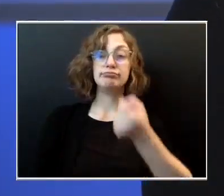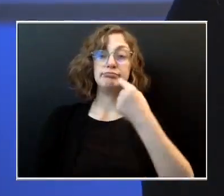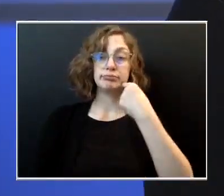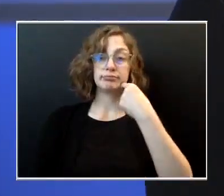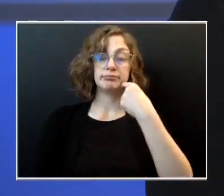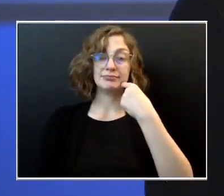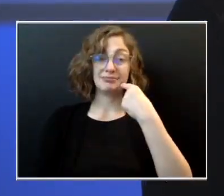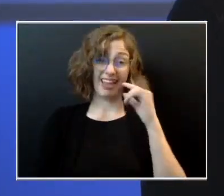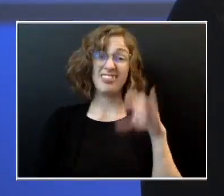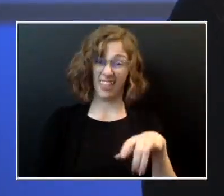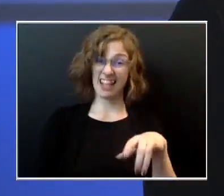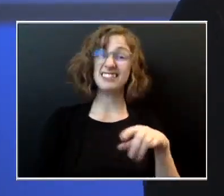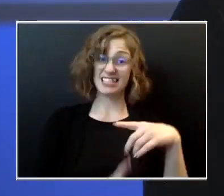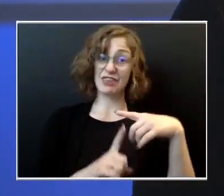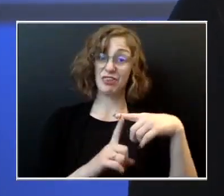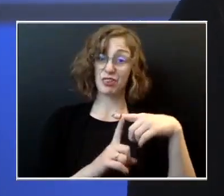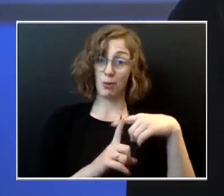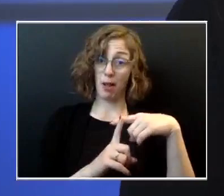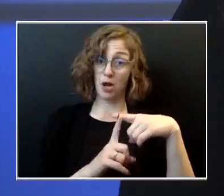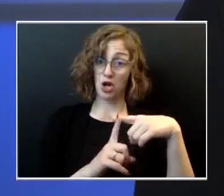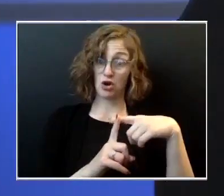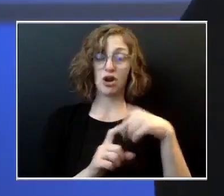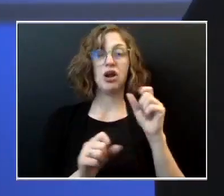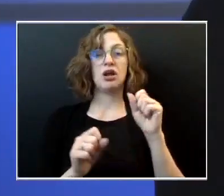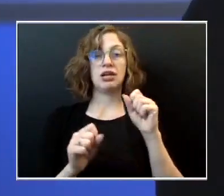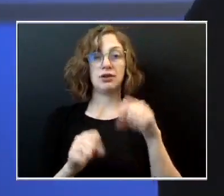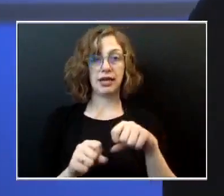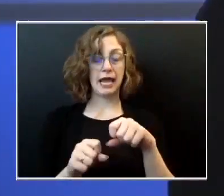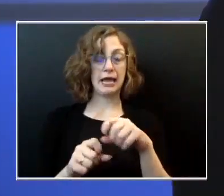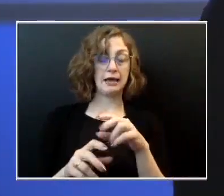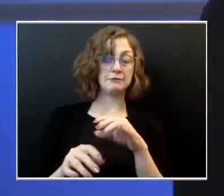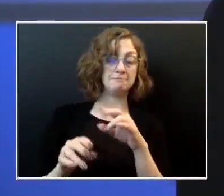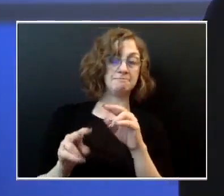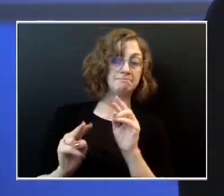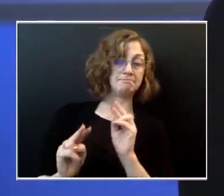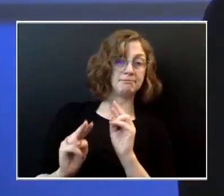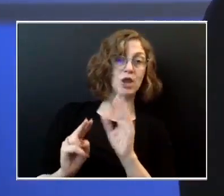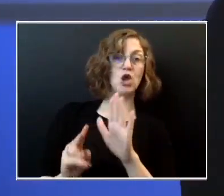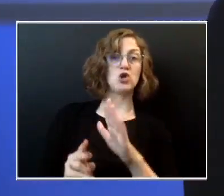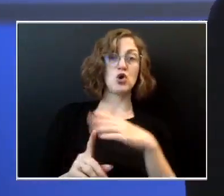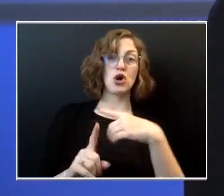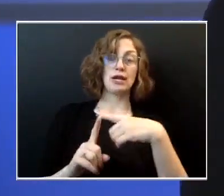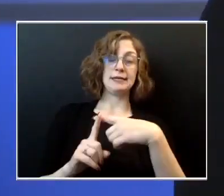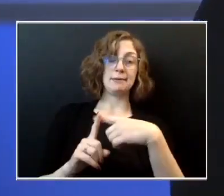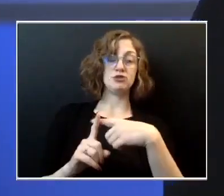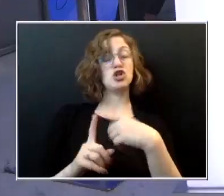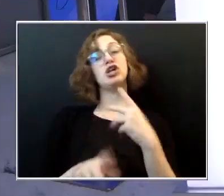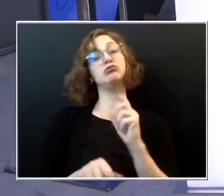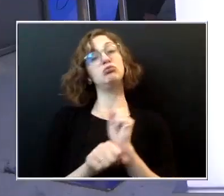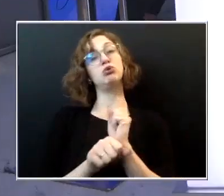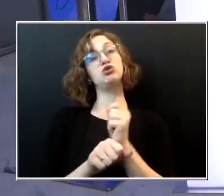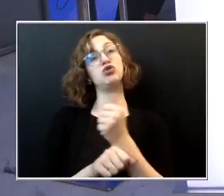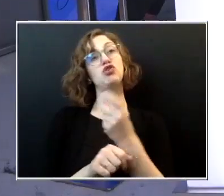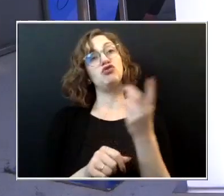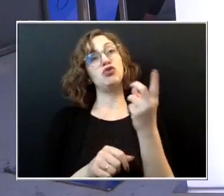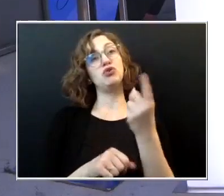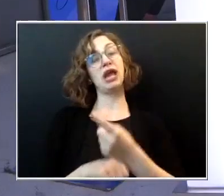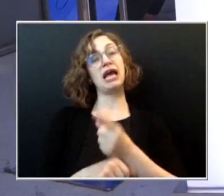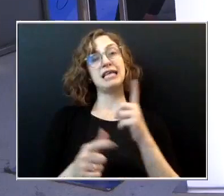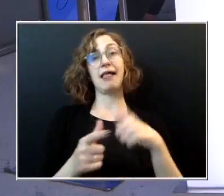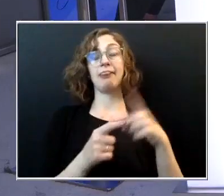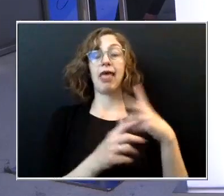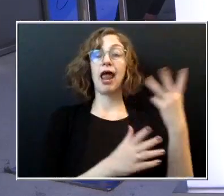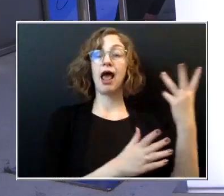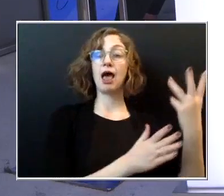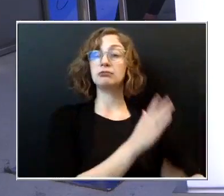temperature. They work for a few days, and then they just pass on, and you take another one before the next bout of heat therapy. Well, that's pretty cool. They connect to my phone with a